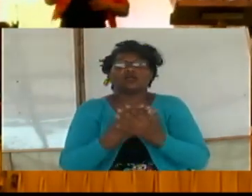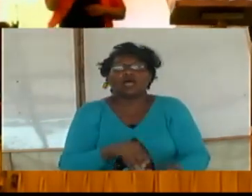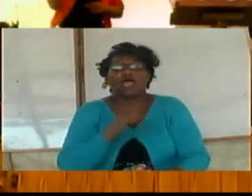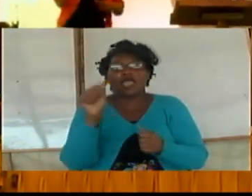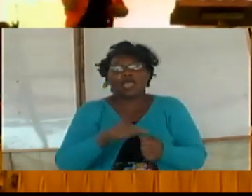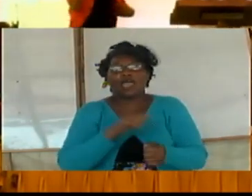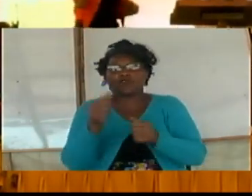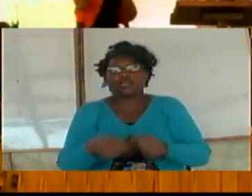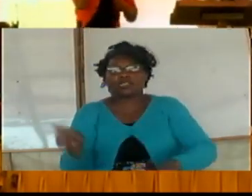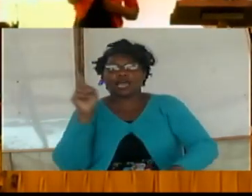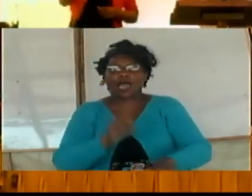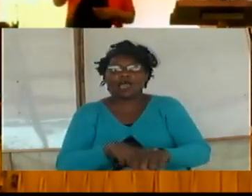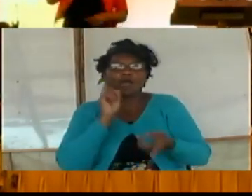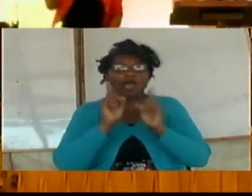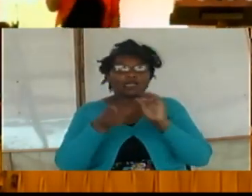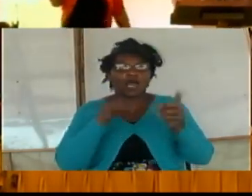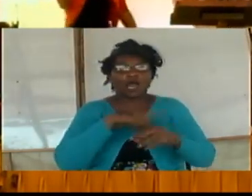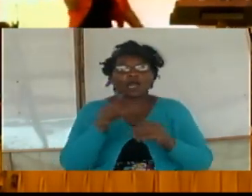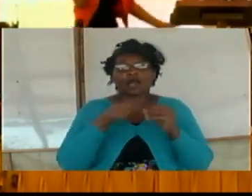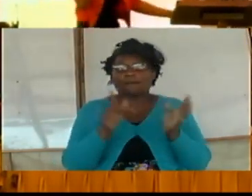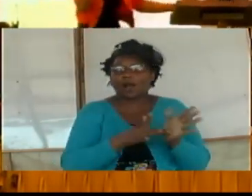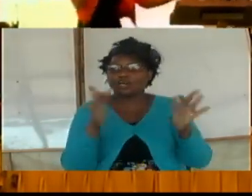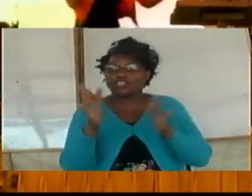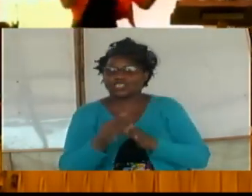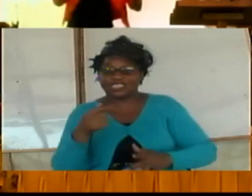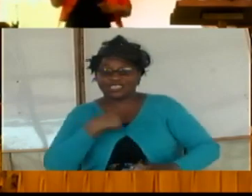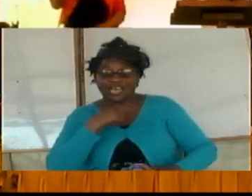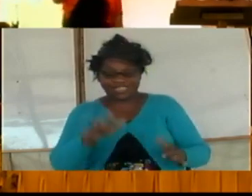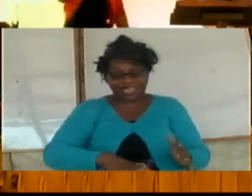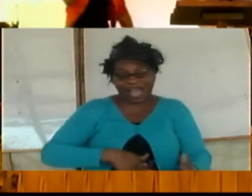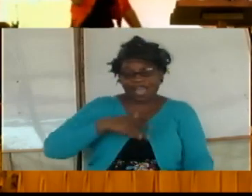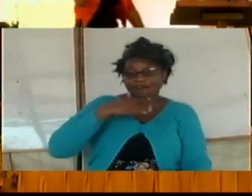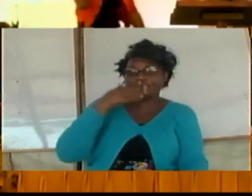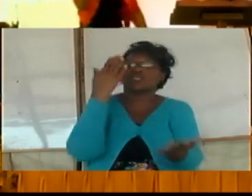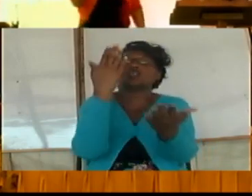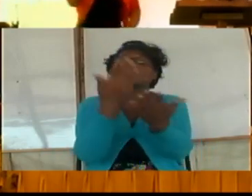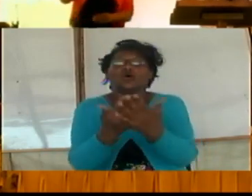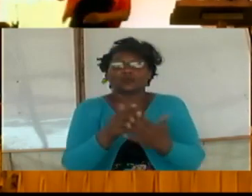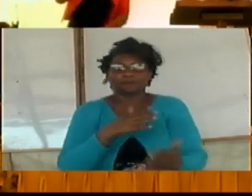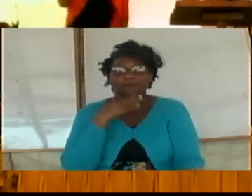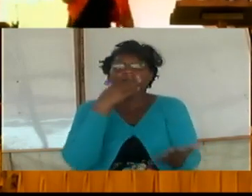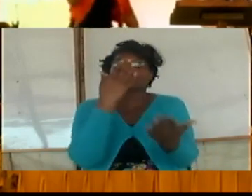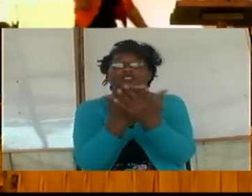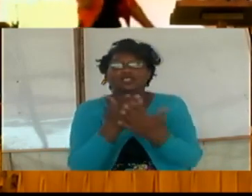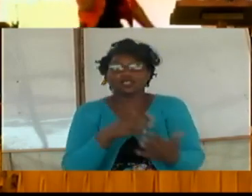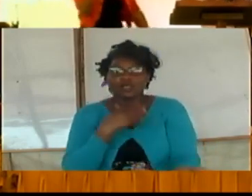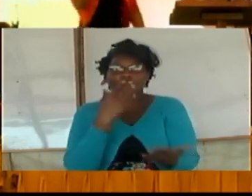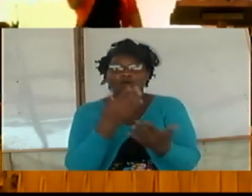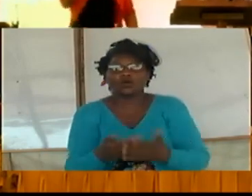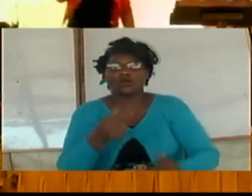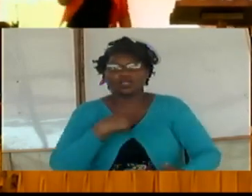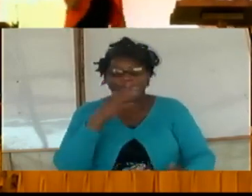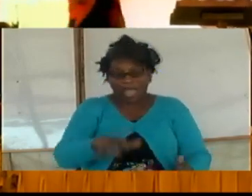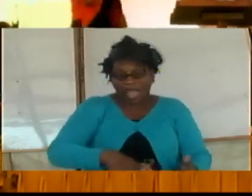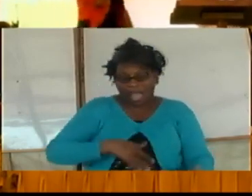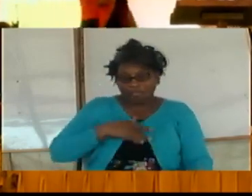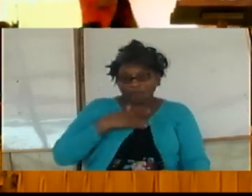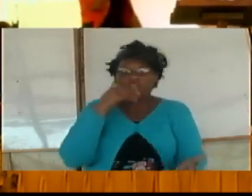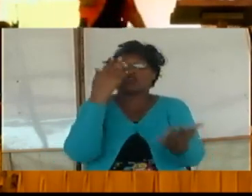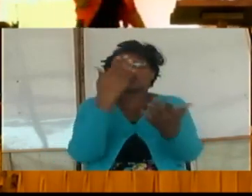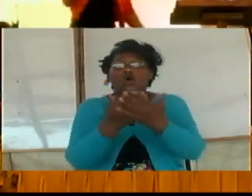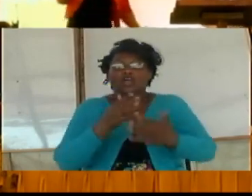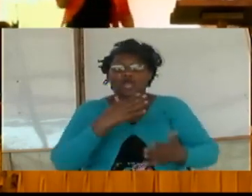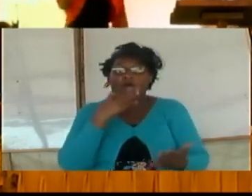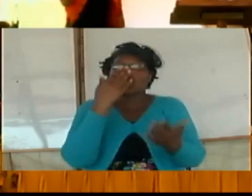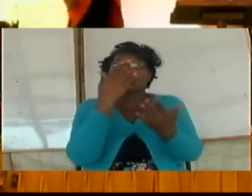good. Every time I talk about Jesus, I feel good, good, good. Oh, I